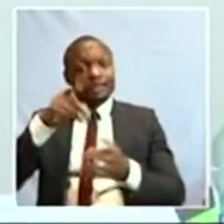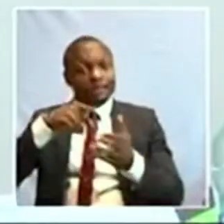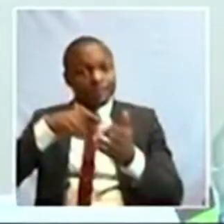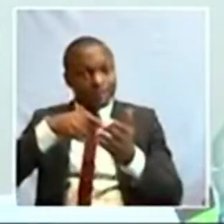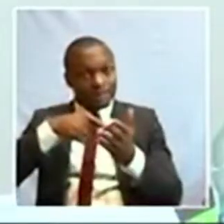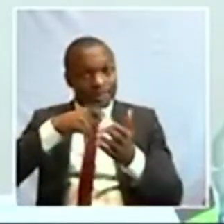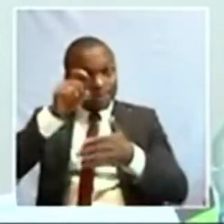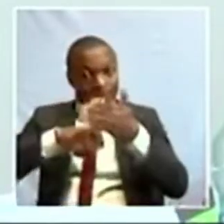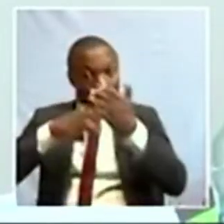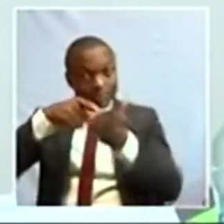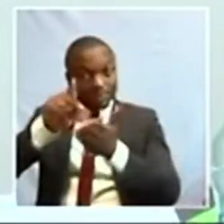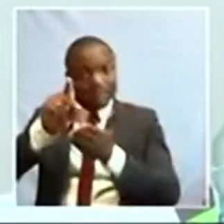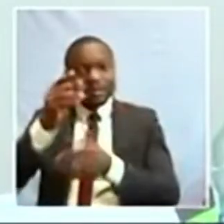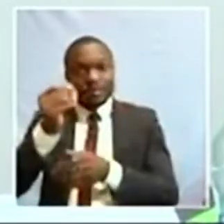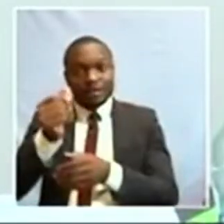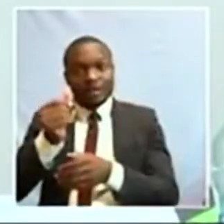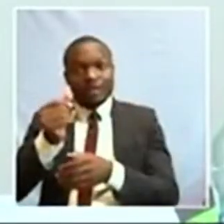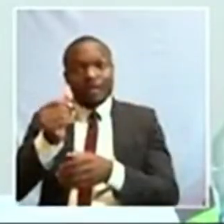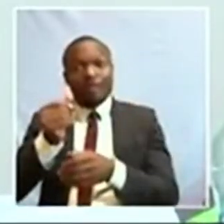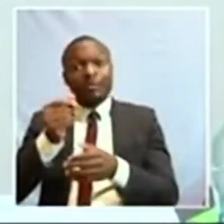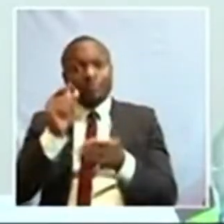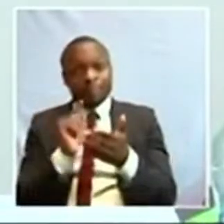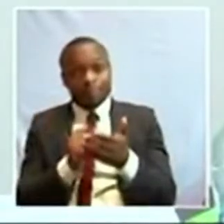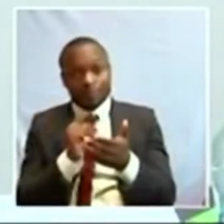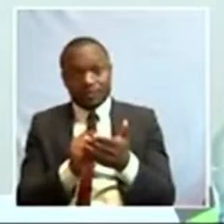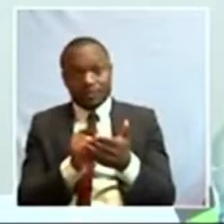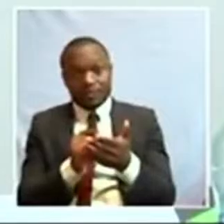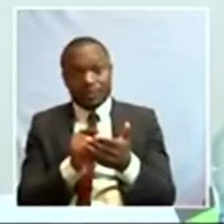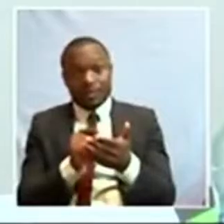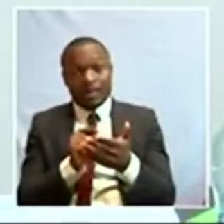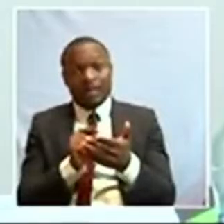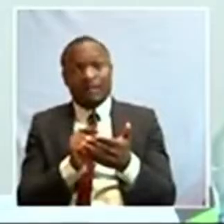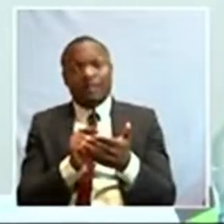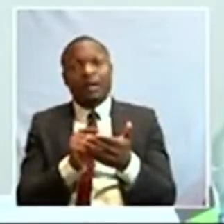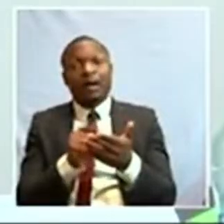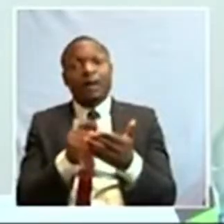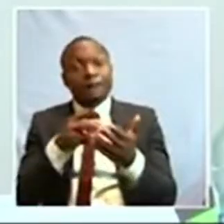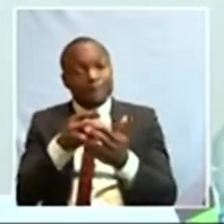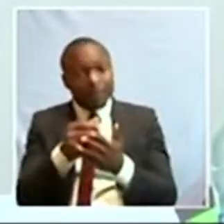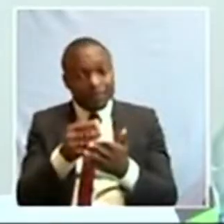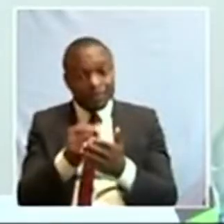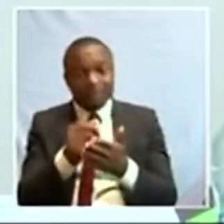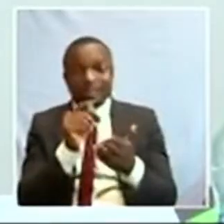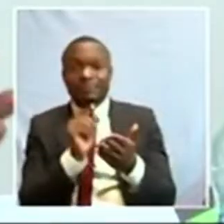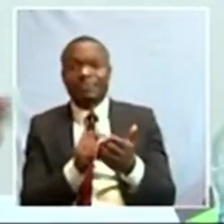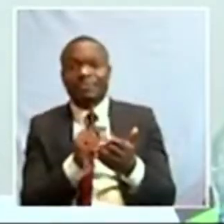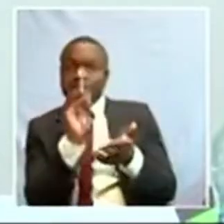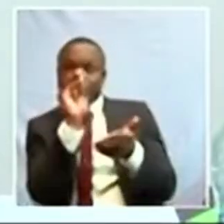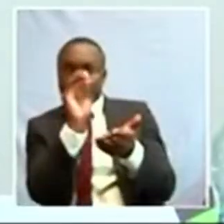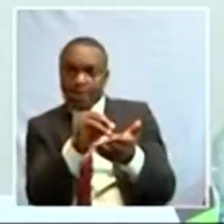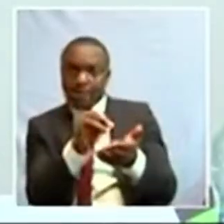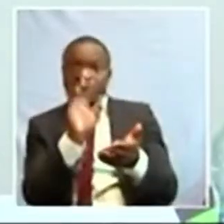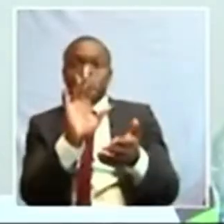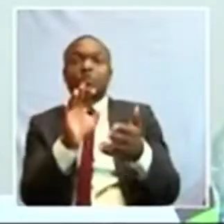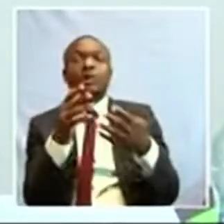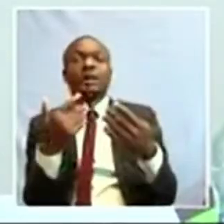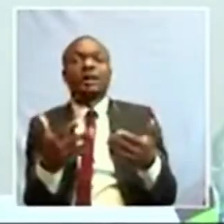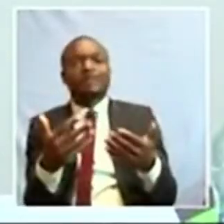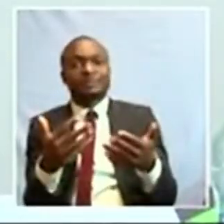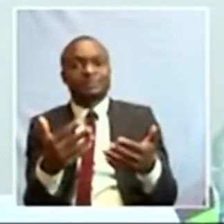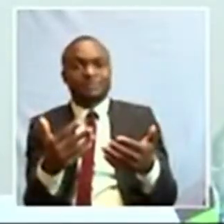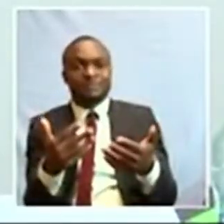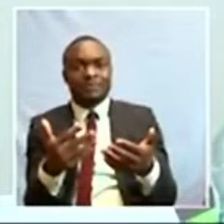When it comes to accounting for the monies that have been put into your hands,